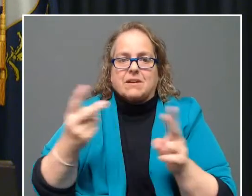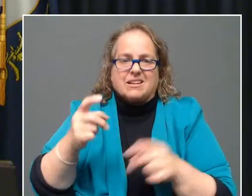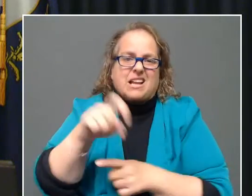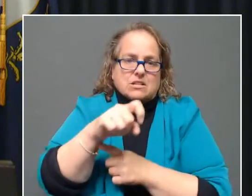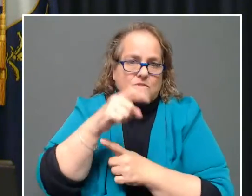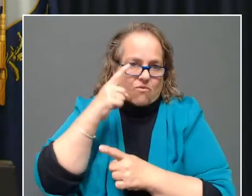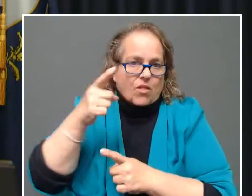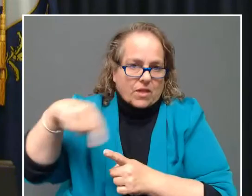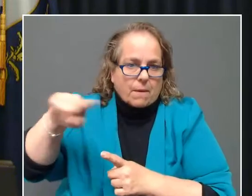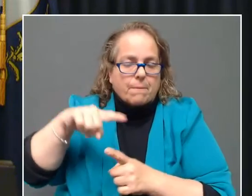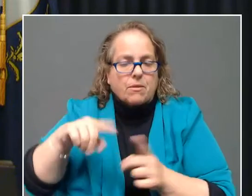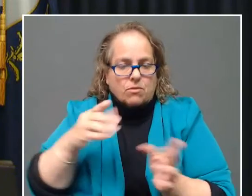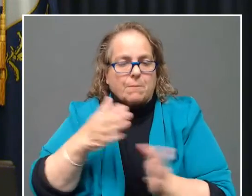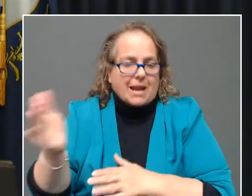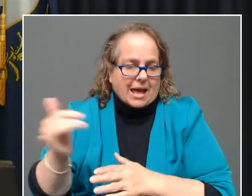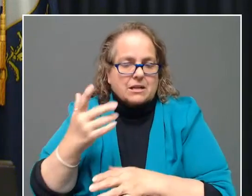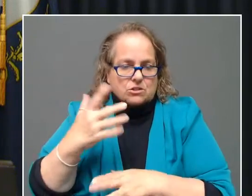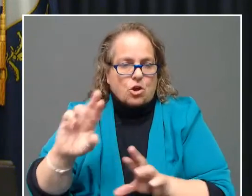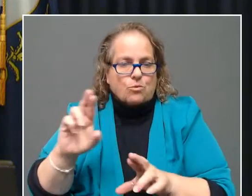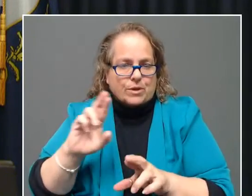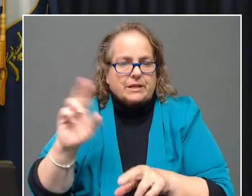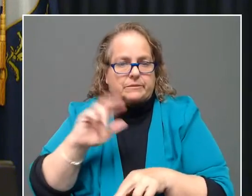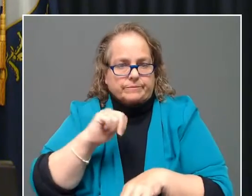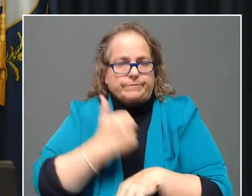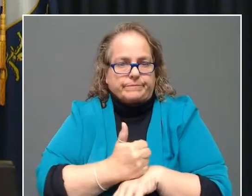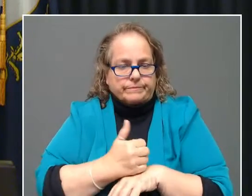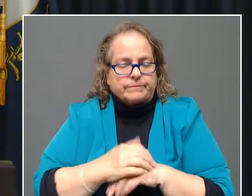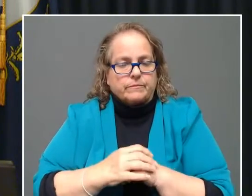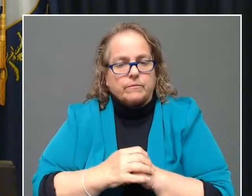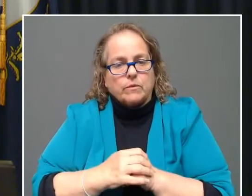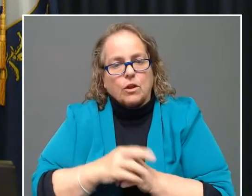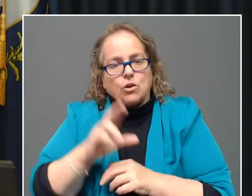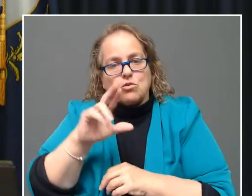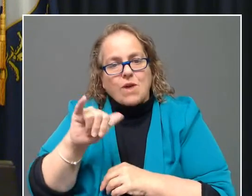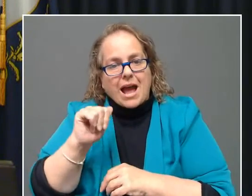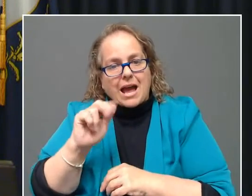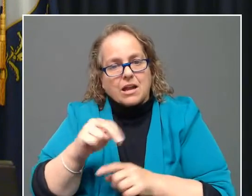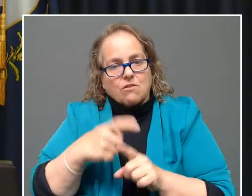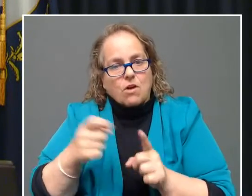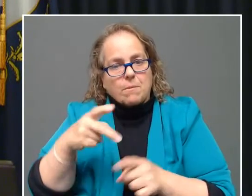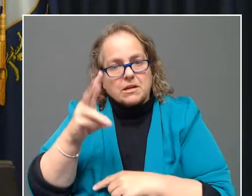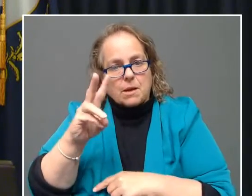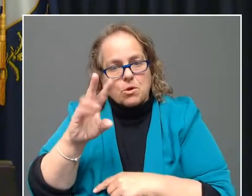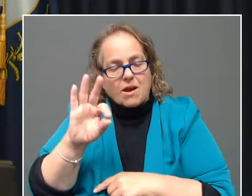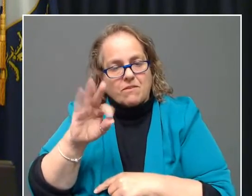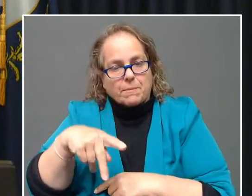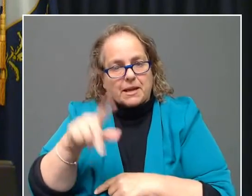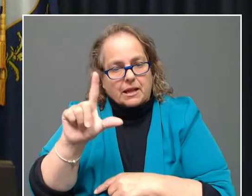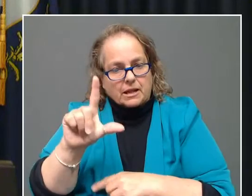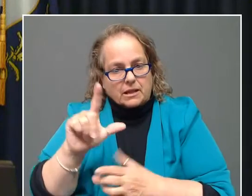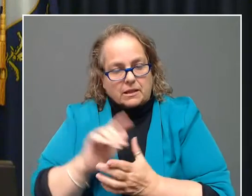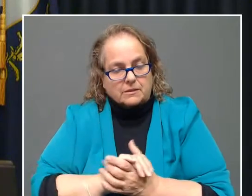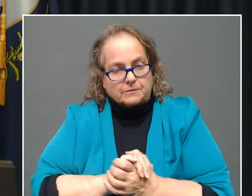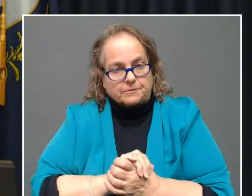is in place. Ryan Van Velzer with WFPL.